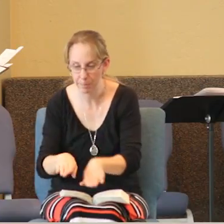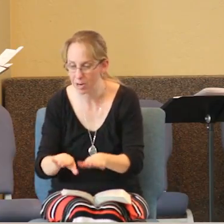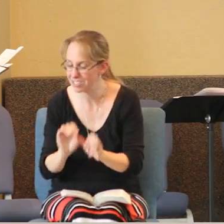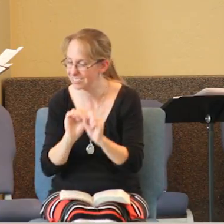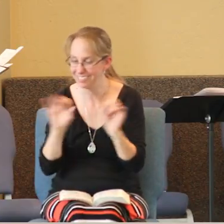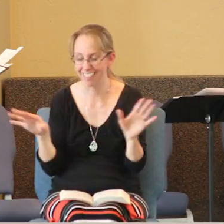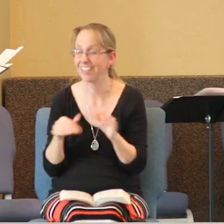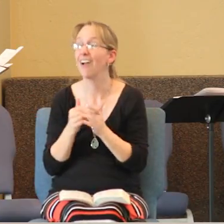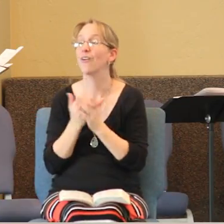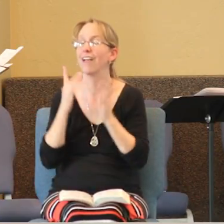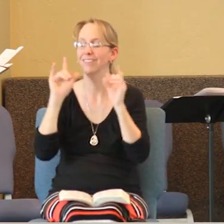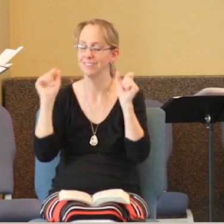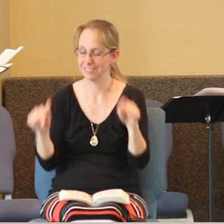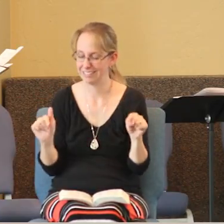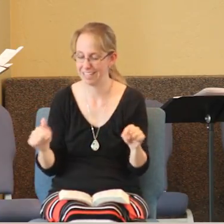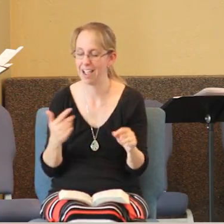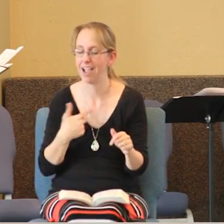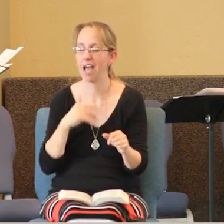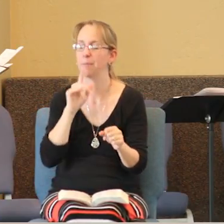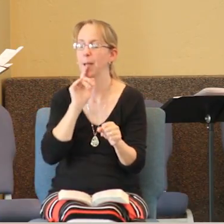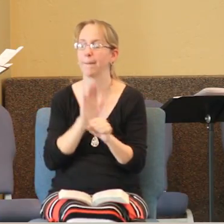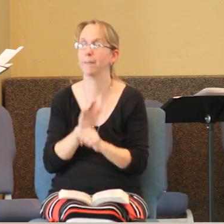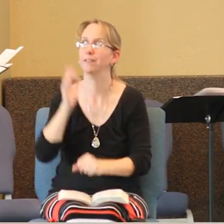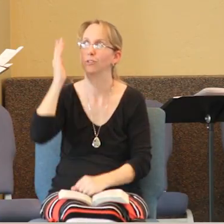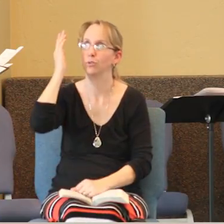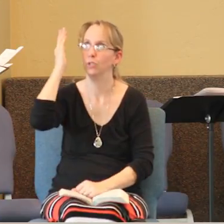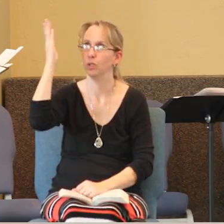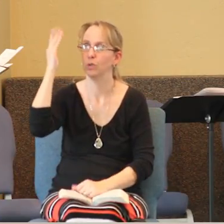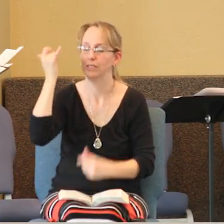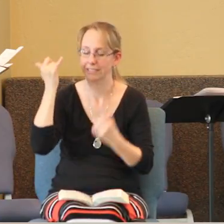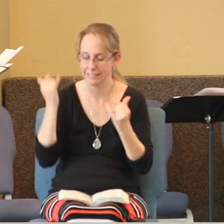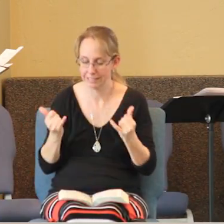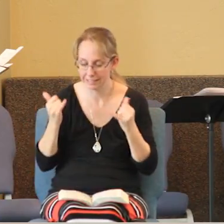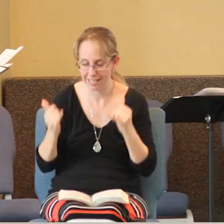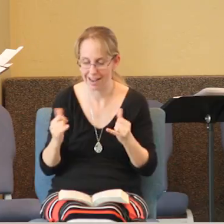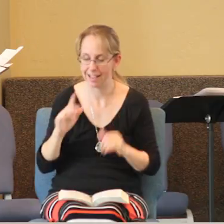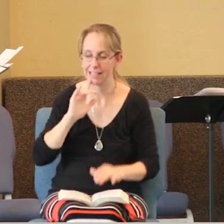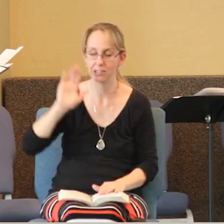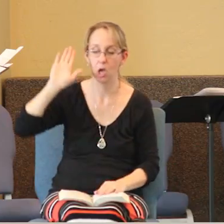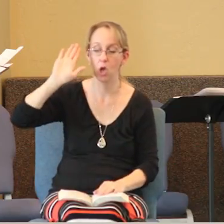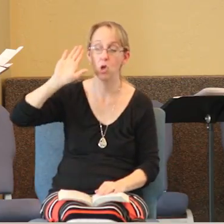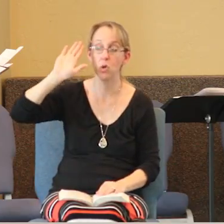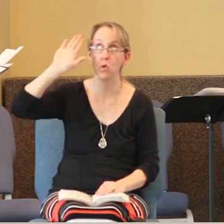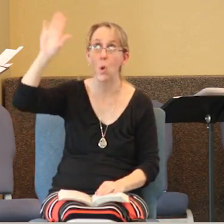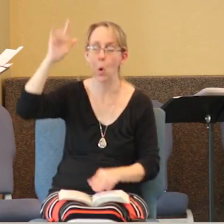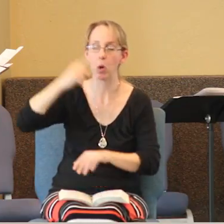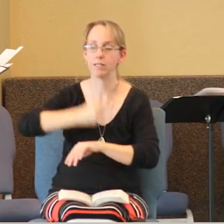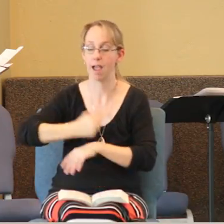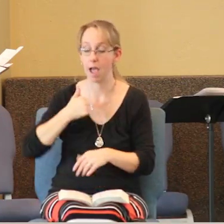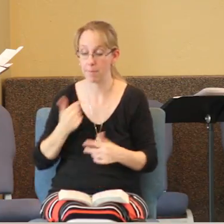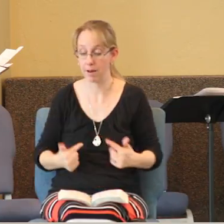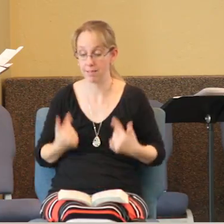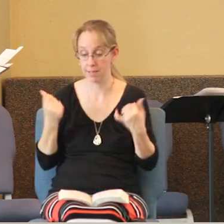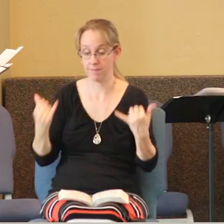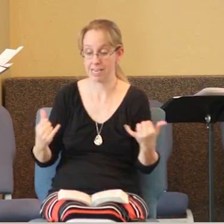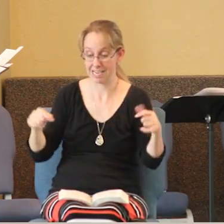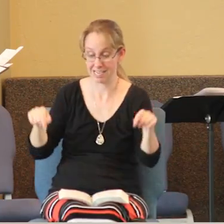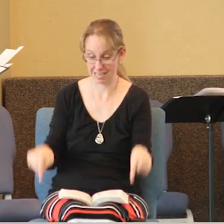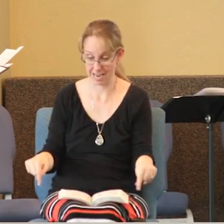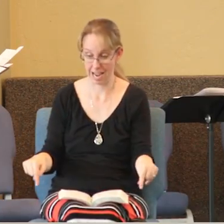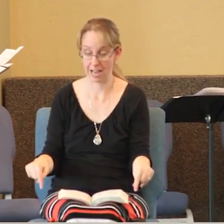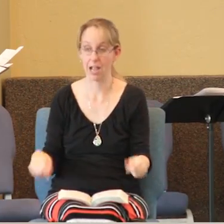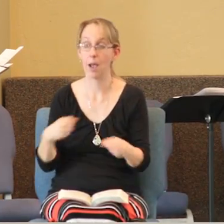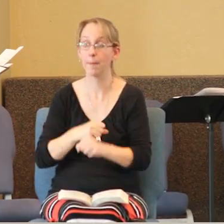you this morning that today is your day. I am going to live today